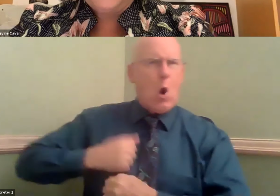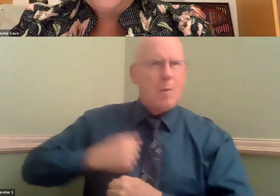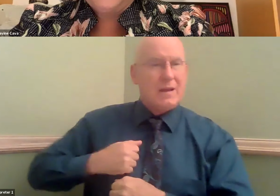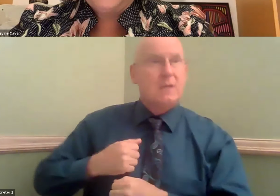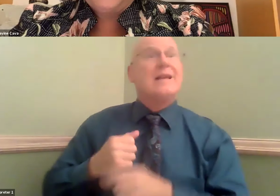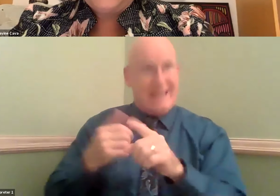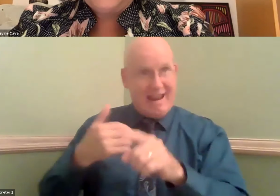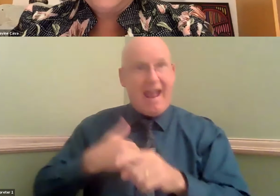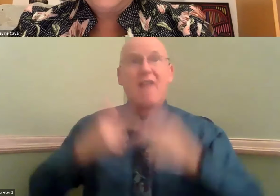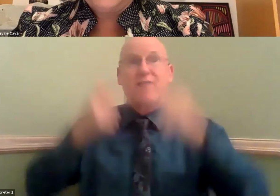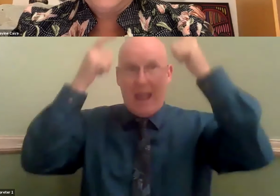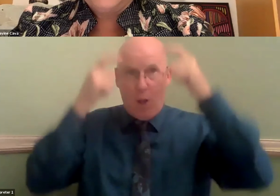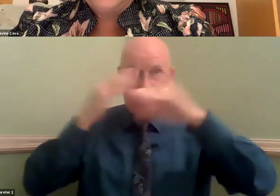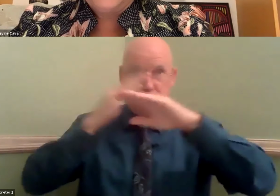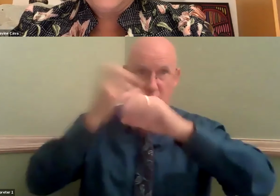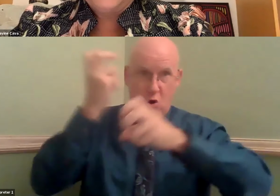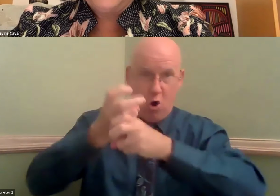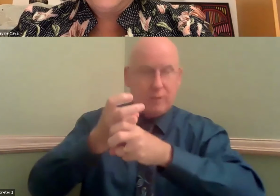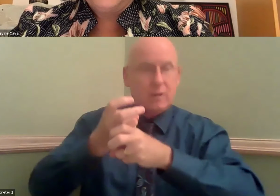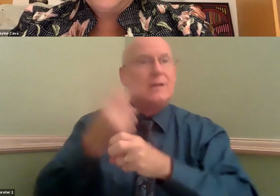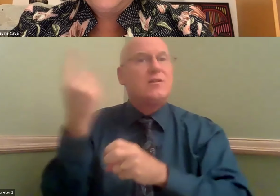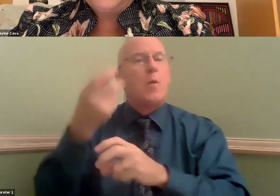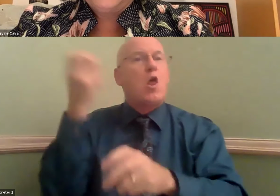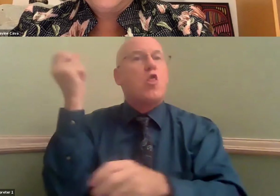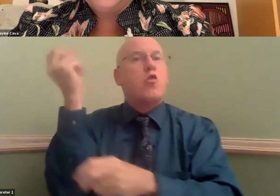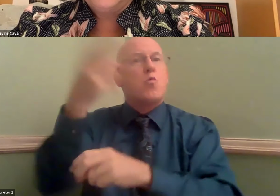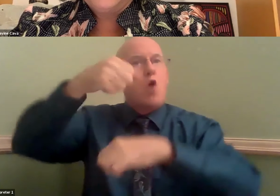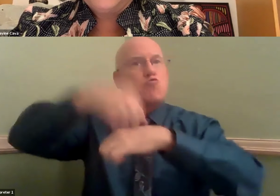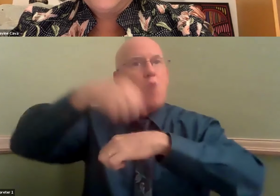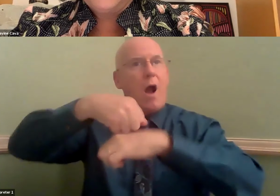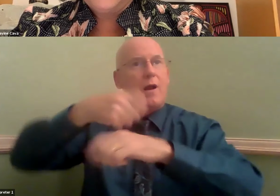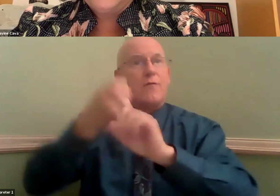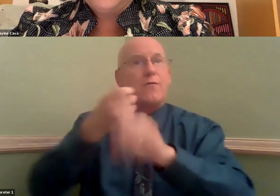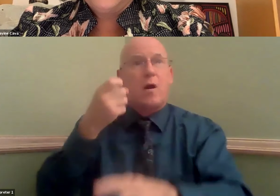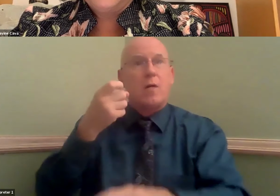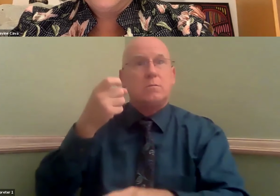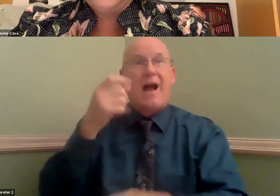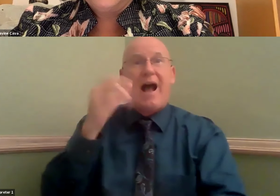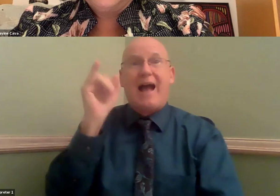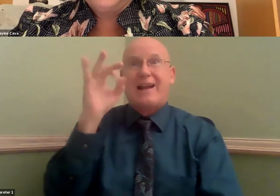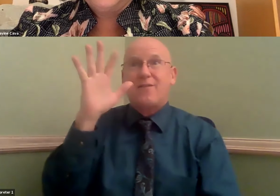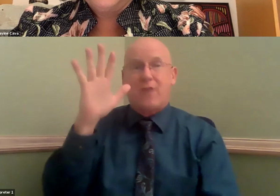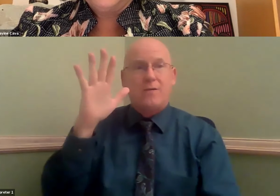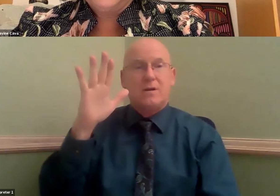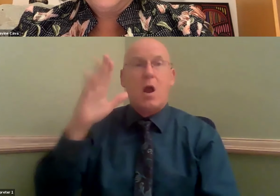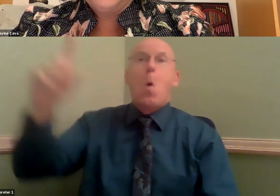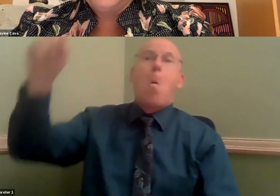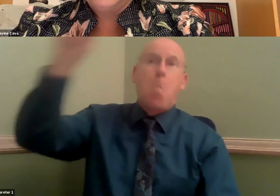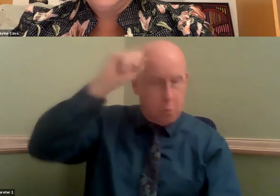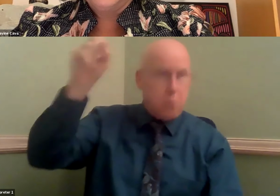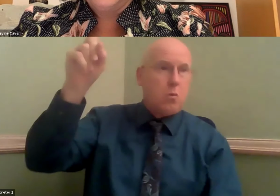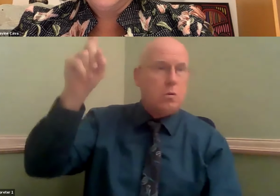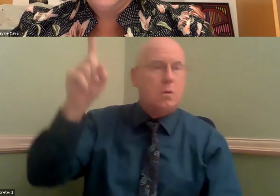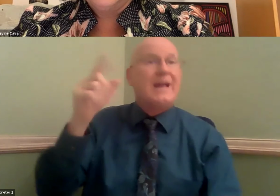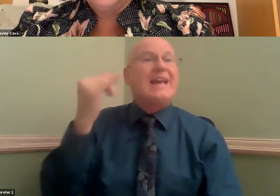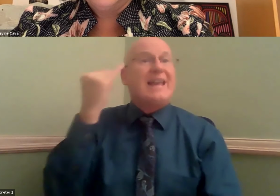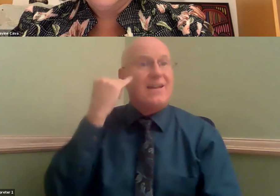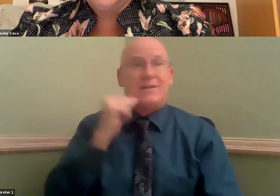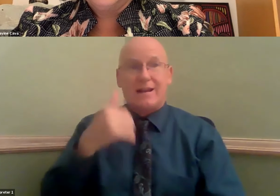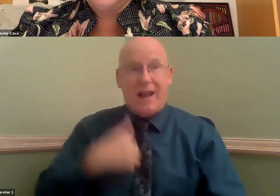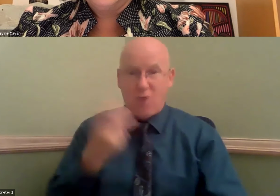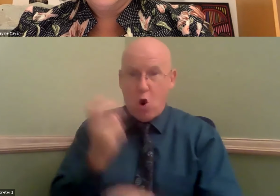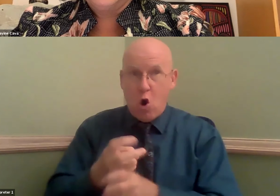had a helmet on that. Thank God he had it on because somebody threw a rock from the overpass of I-95 and hit him in the head. He'd be dead today if it wasn't for